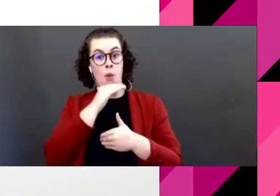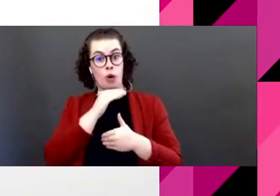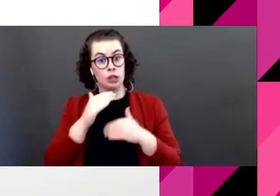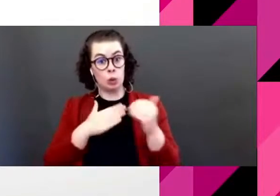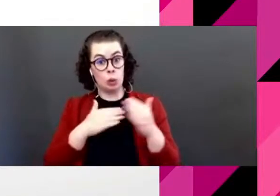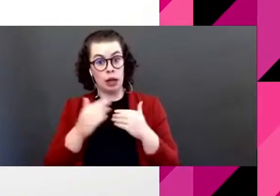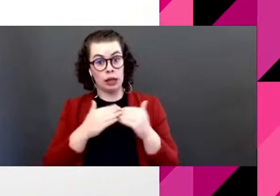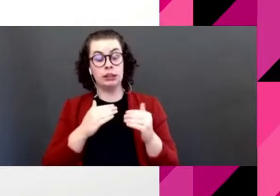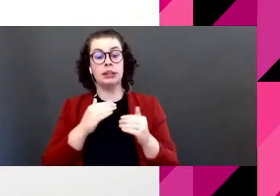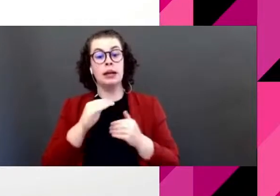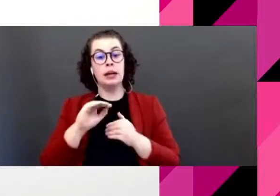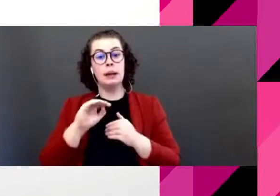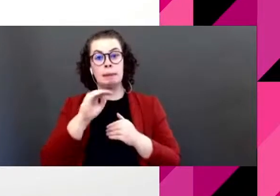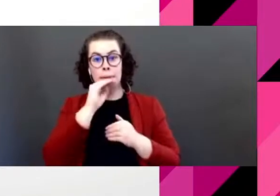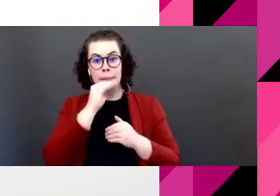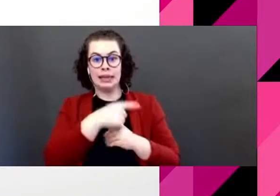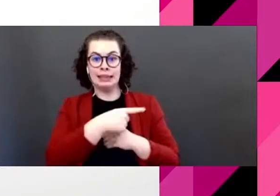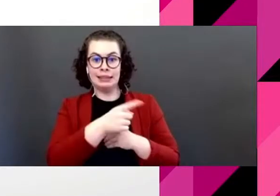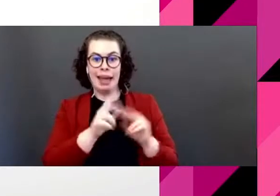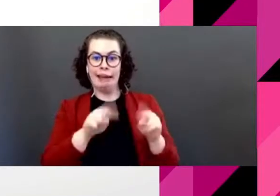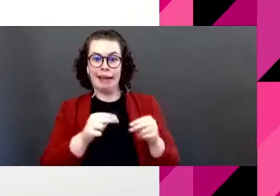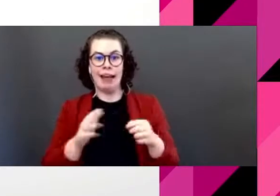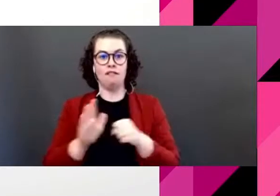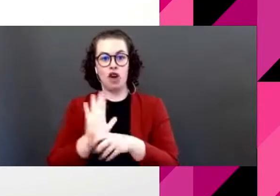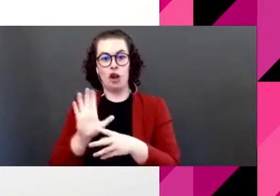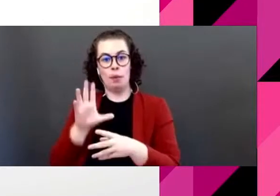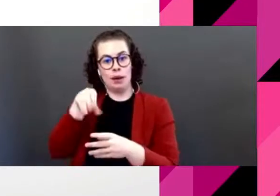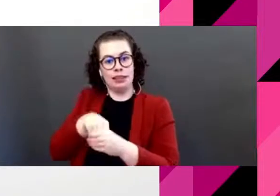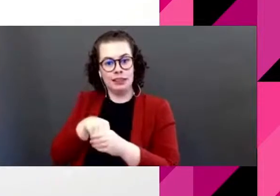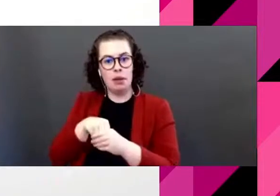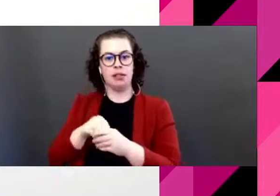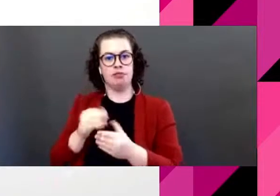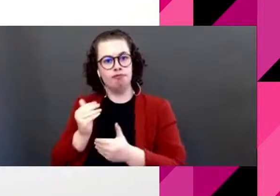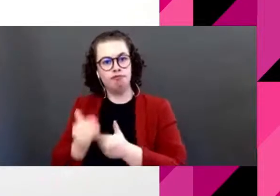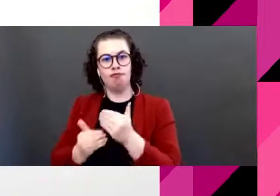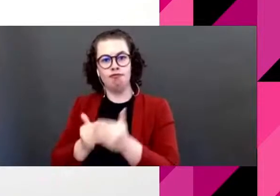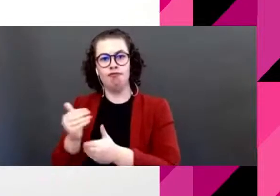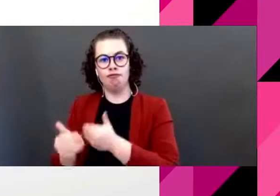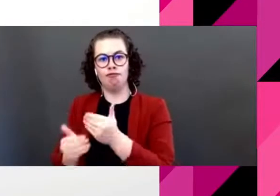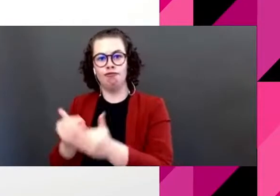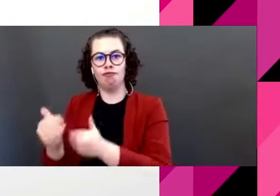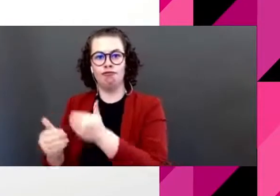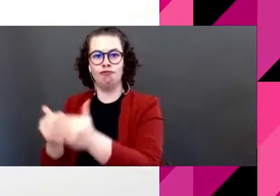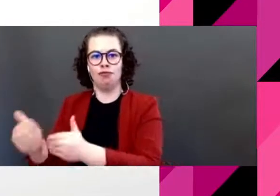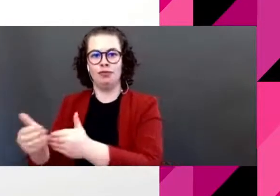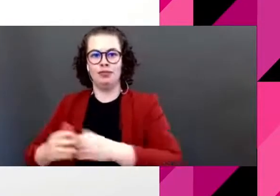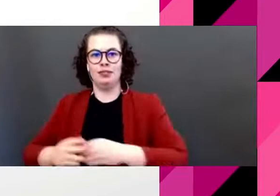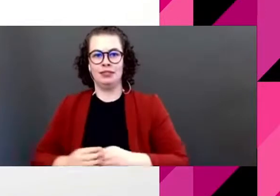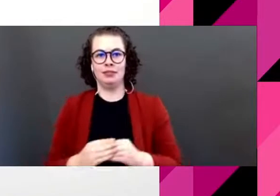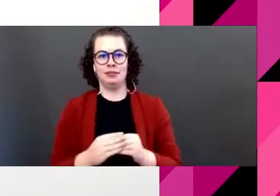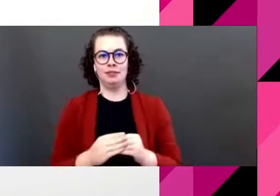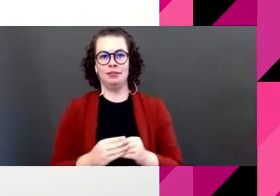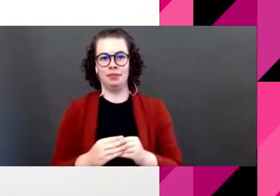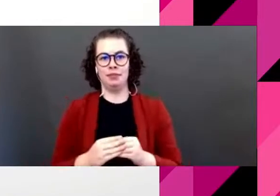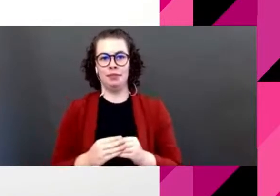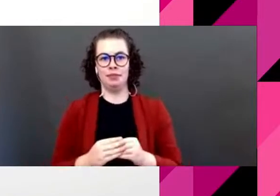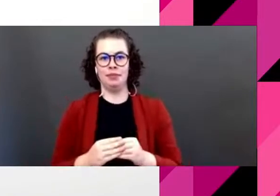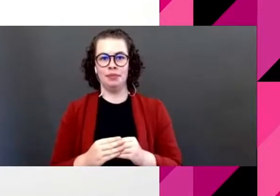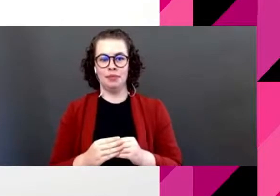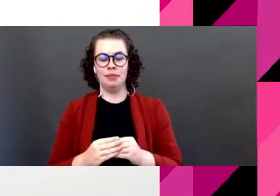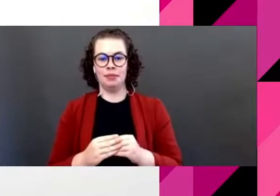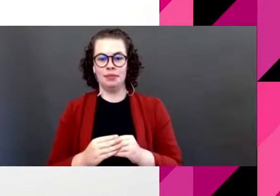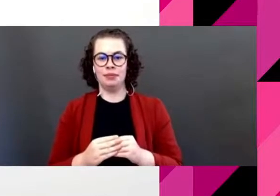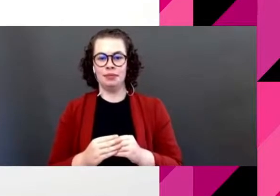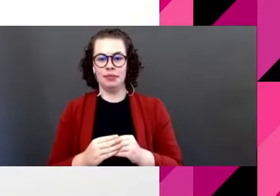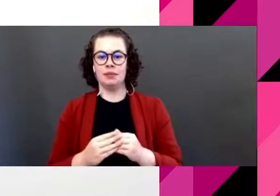not considered unfit to participate in the process, right? How this person can really be that interface that facilitates the interaction